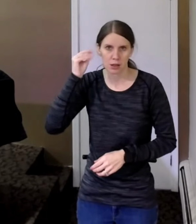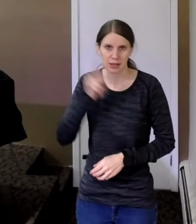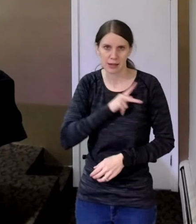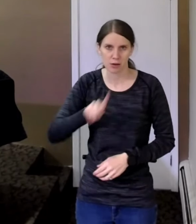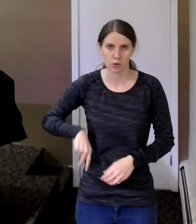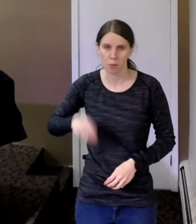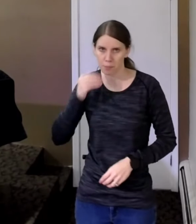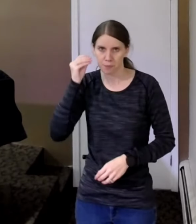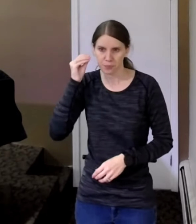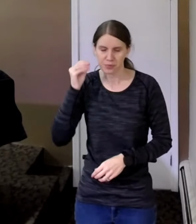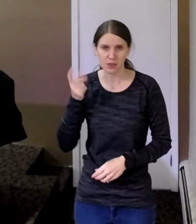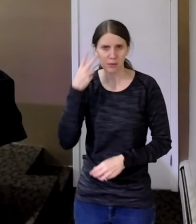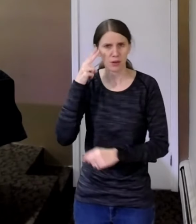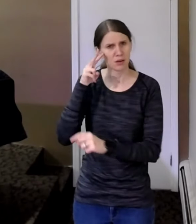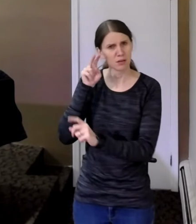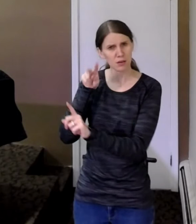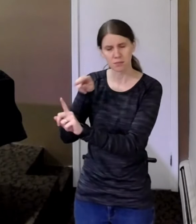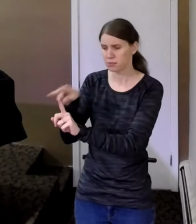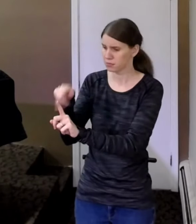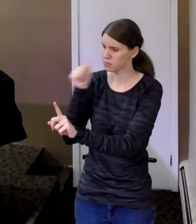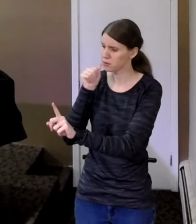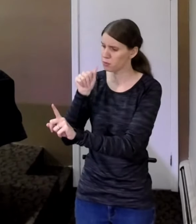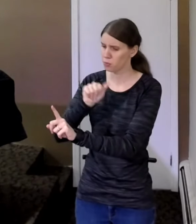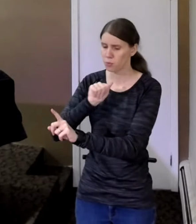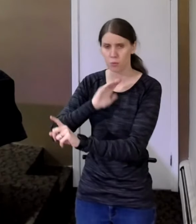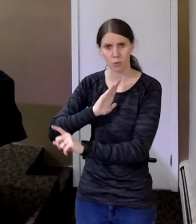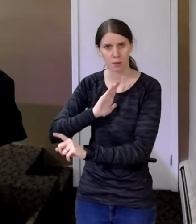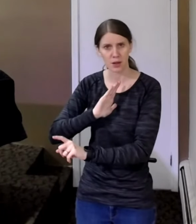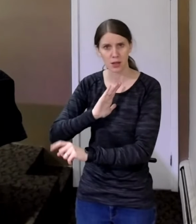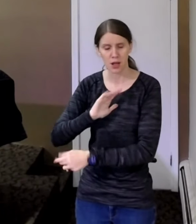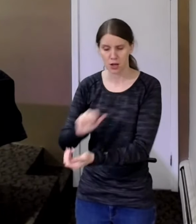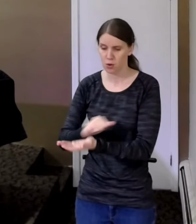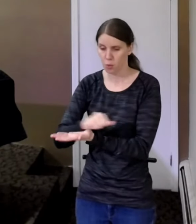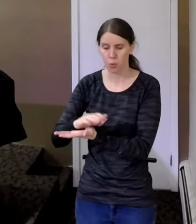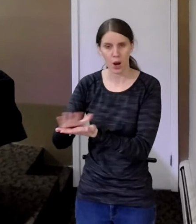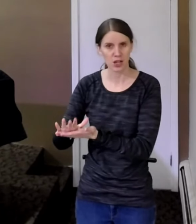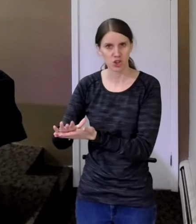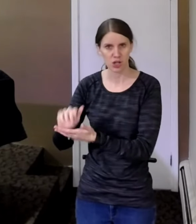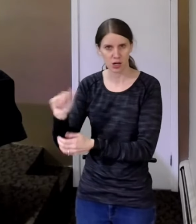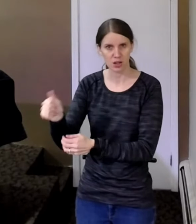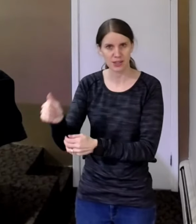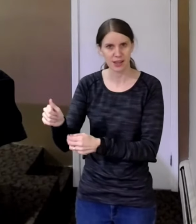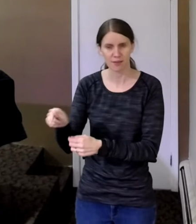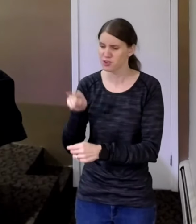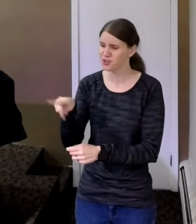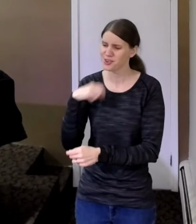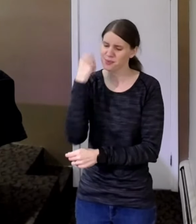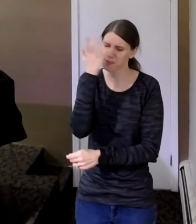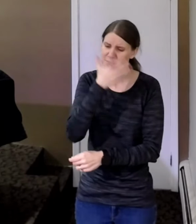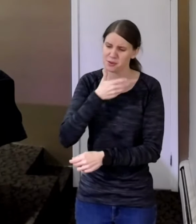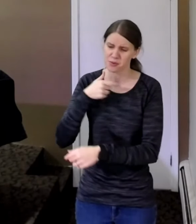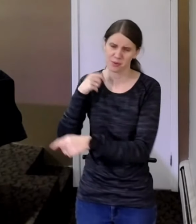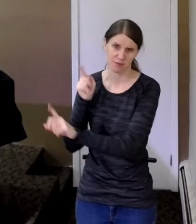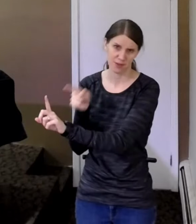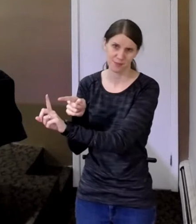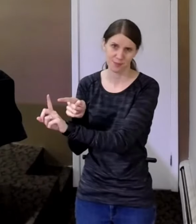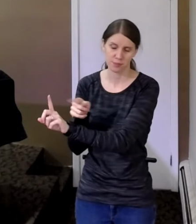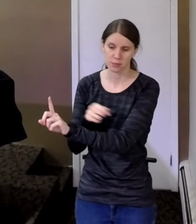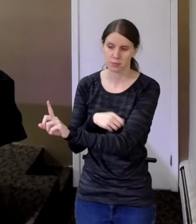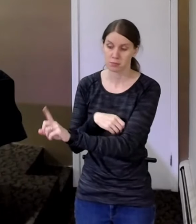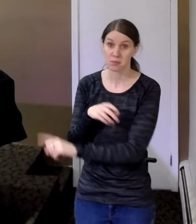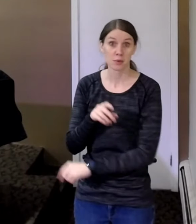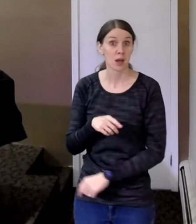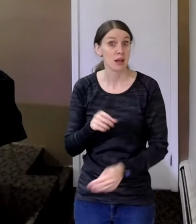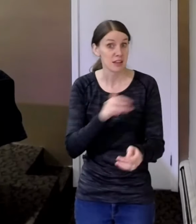the roof he saw a woman washing herself, and the woman was very beautiful to look upon. So he should have